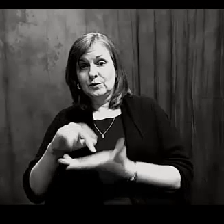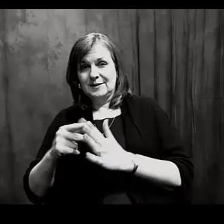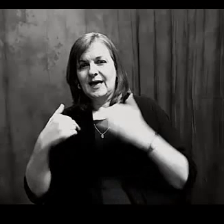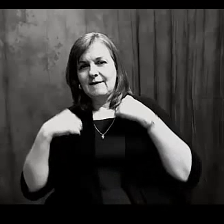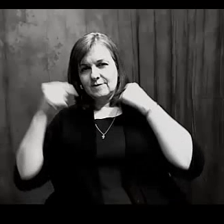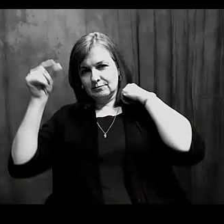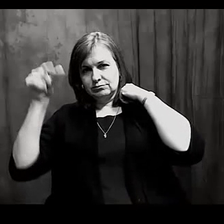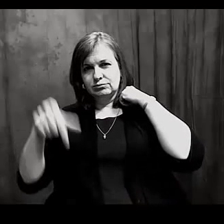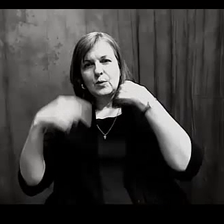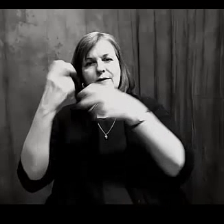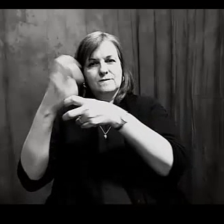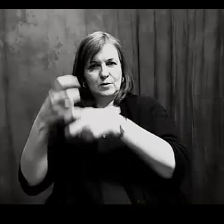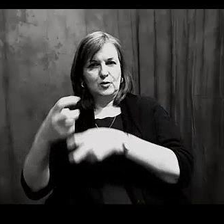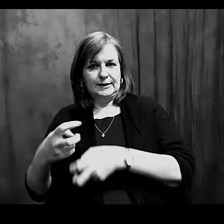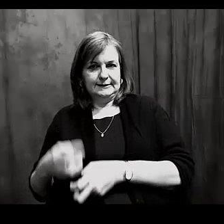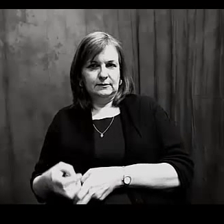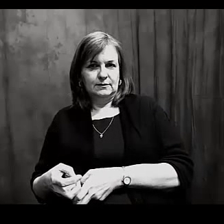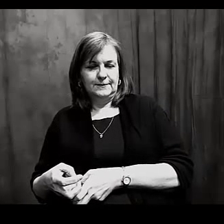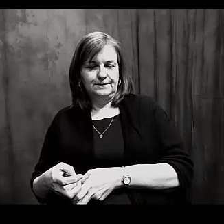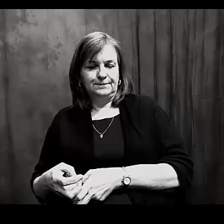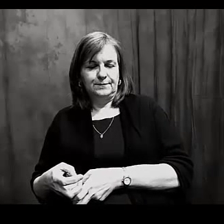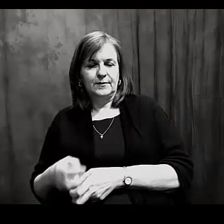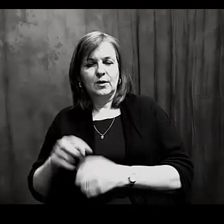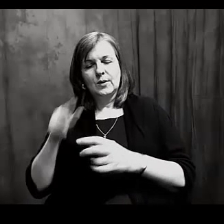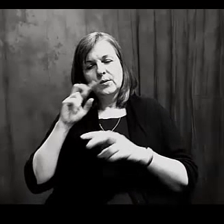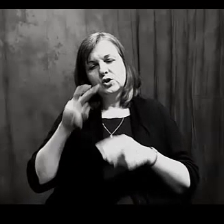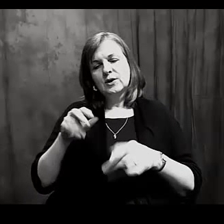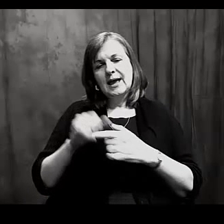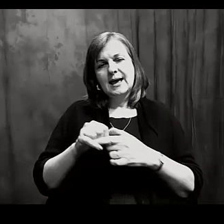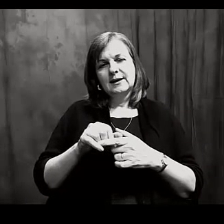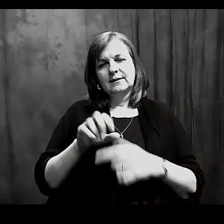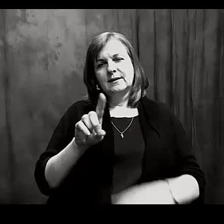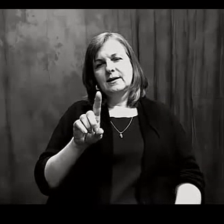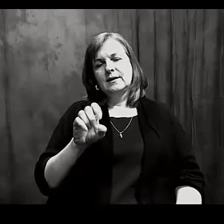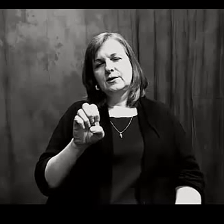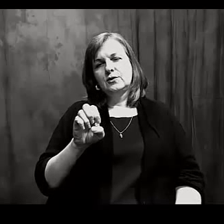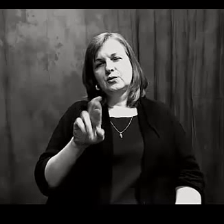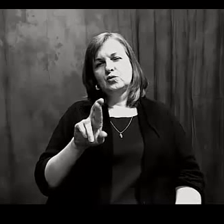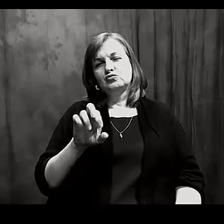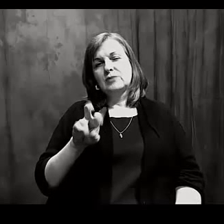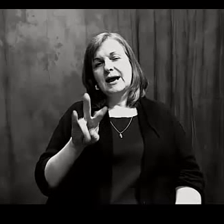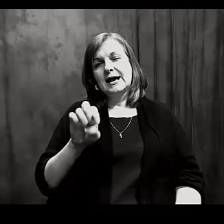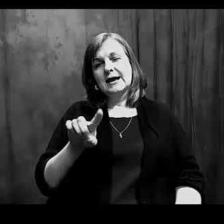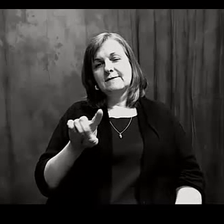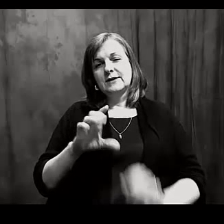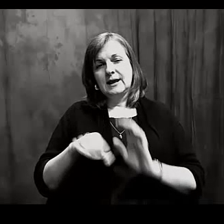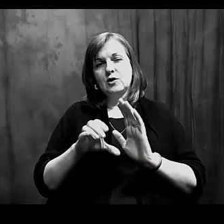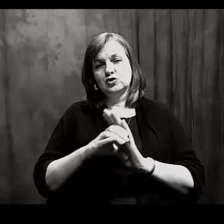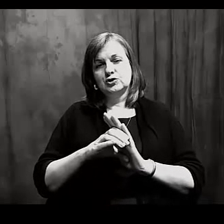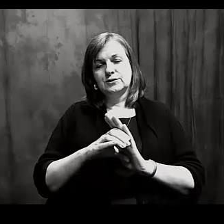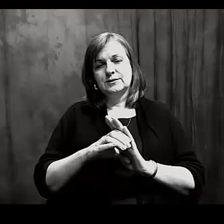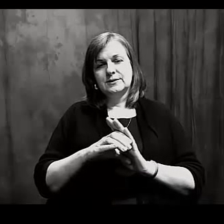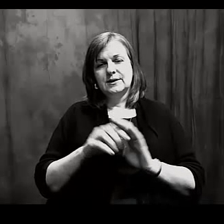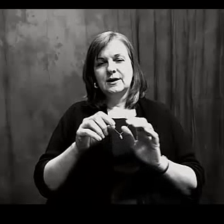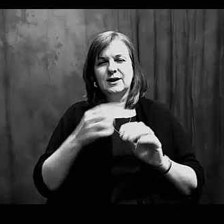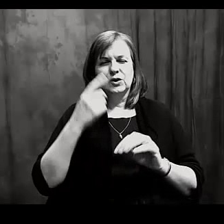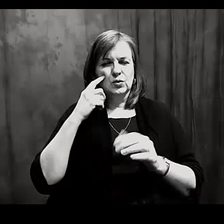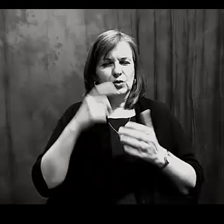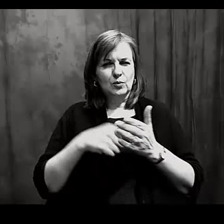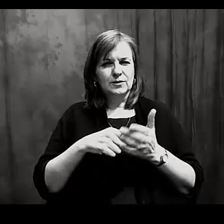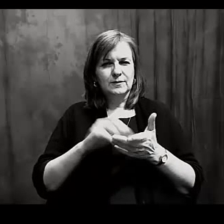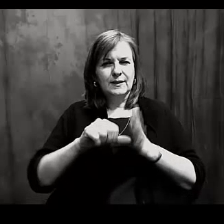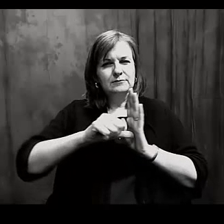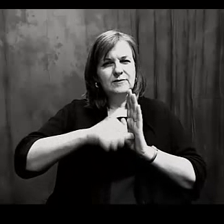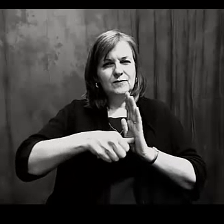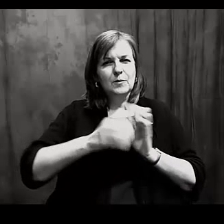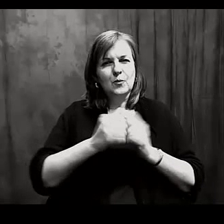vertebrae. So when we look at these things known as derived characters, they're marked here for you in